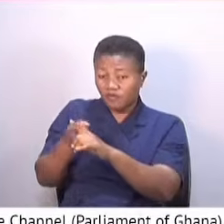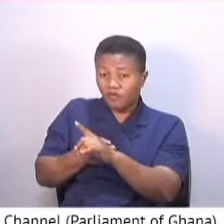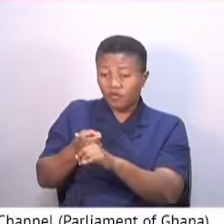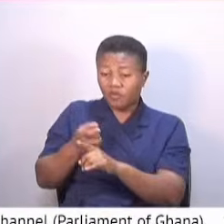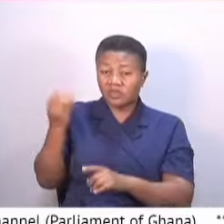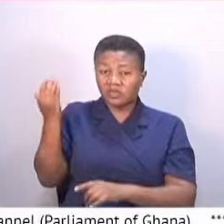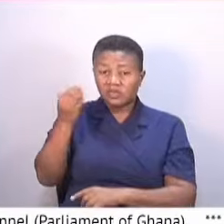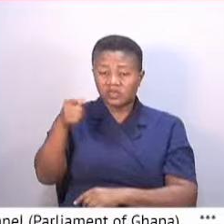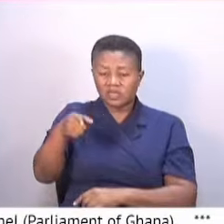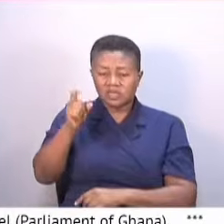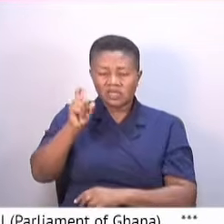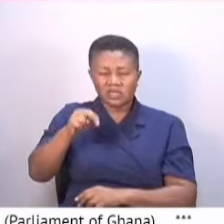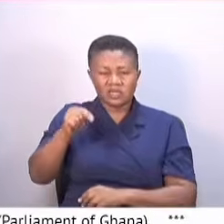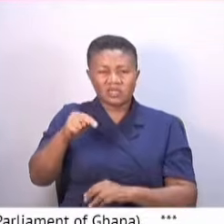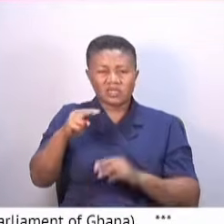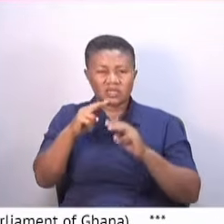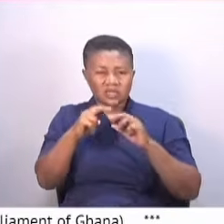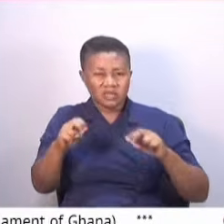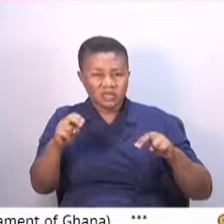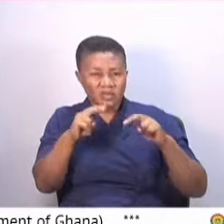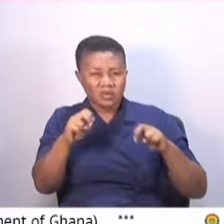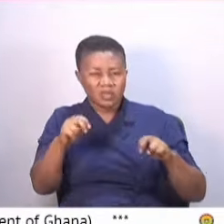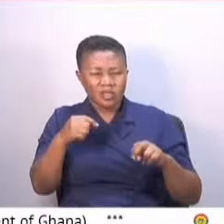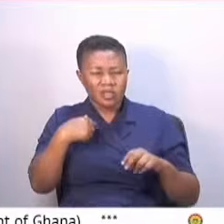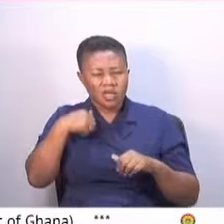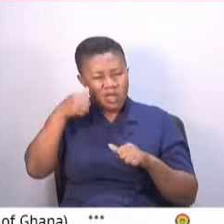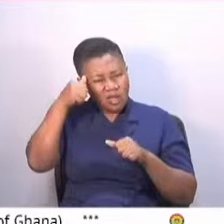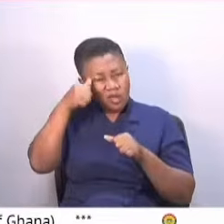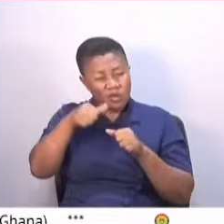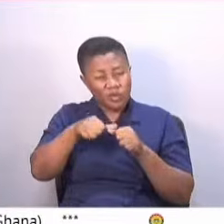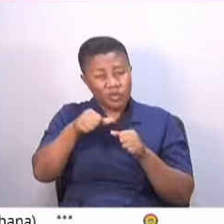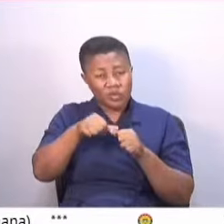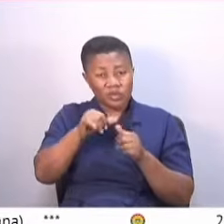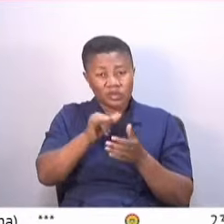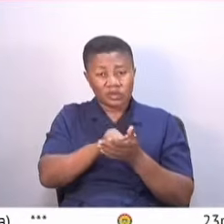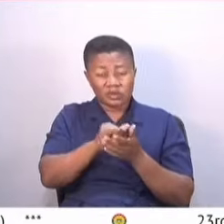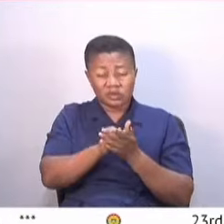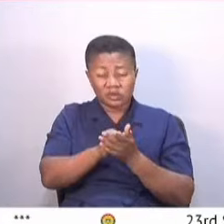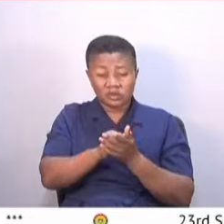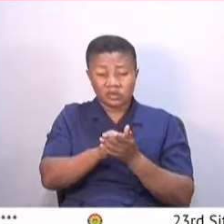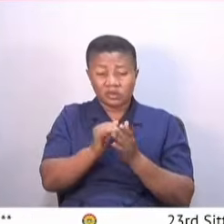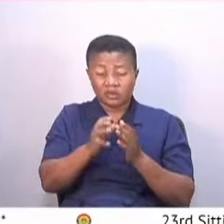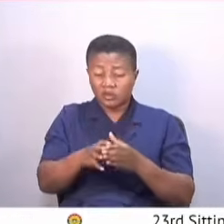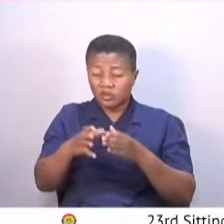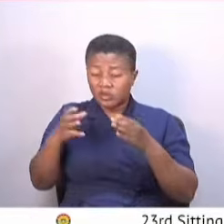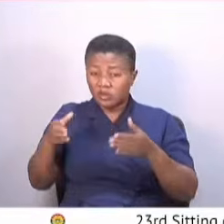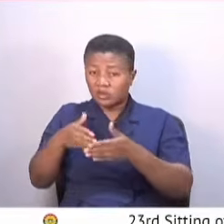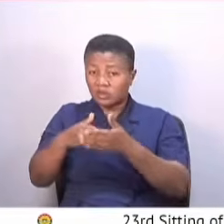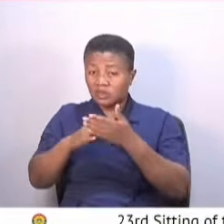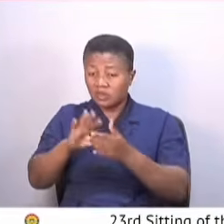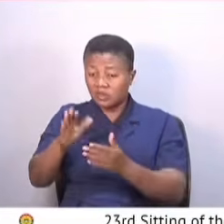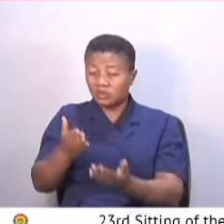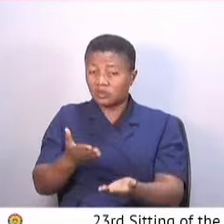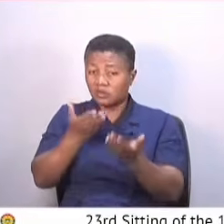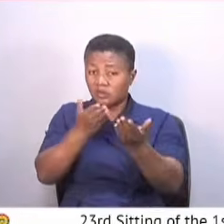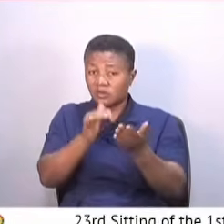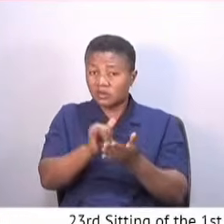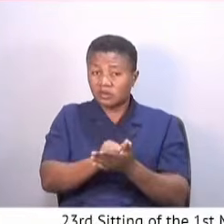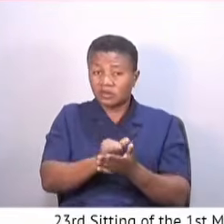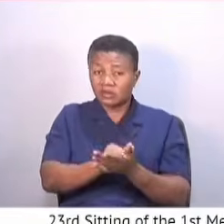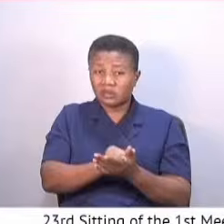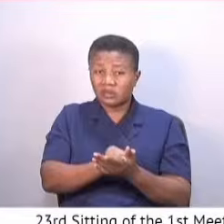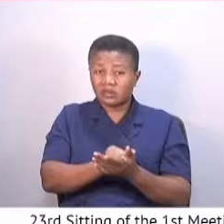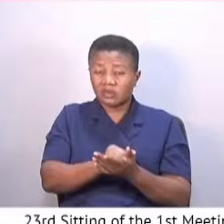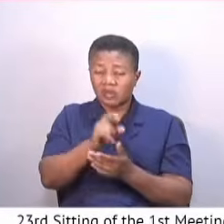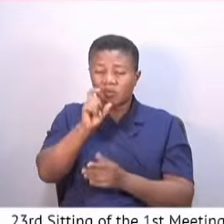an investigation, and I recall that the majority leader's submission is to the effect that there should be